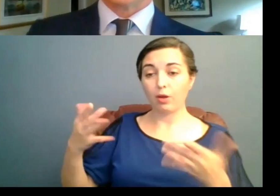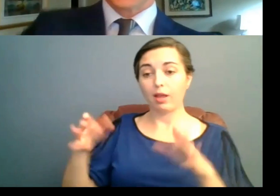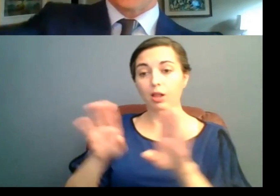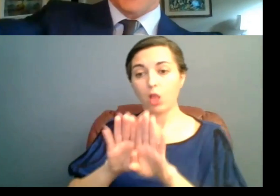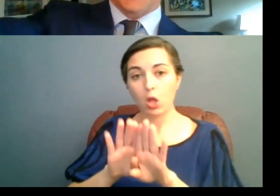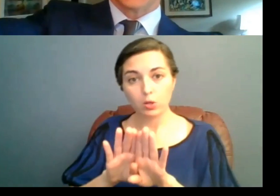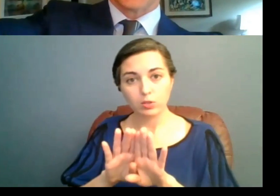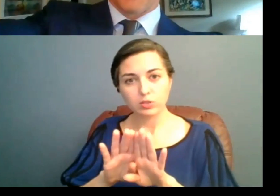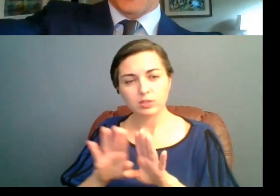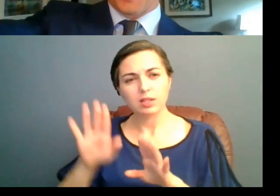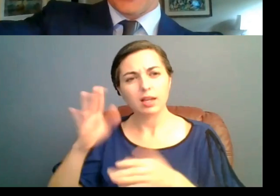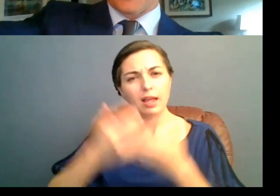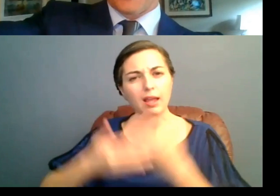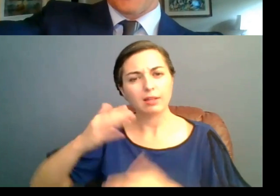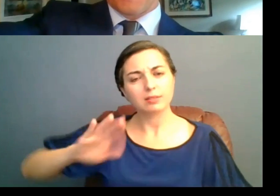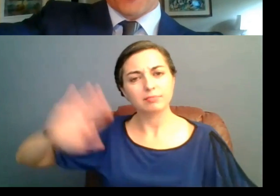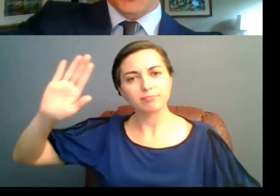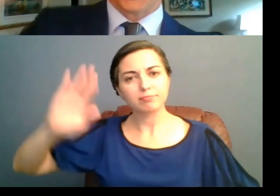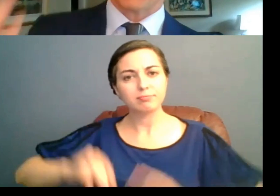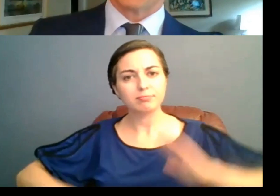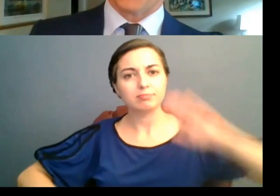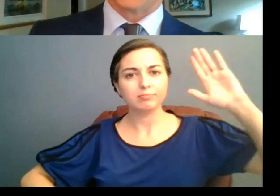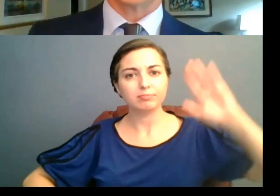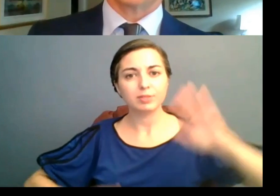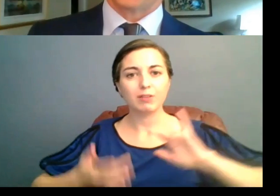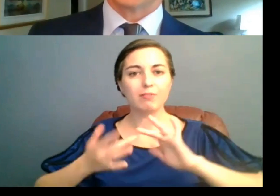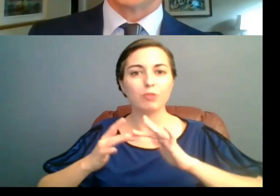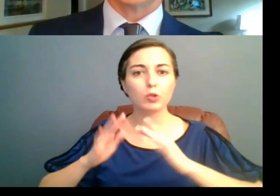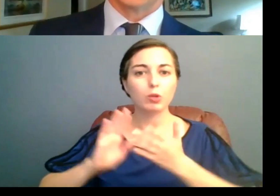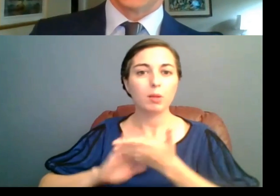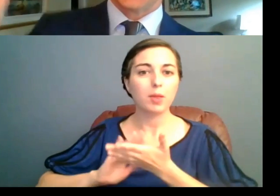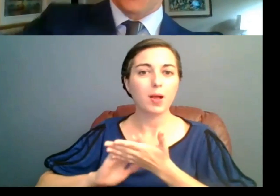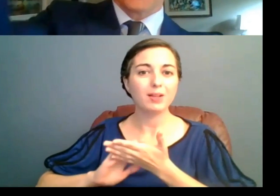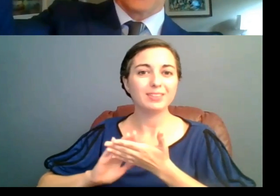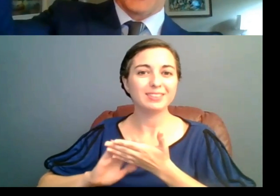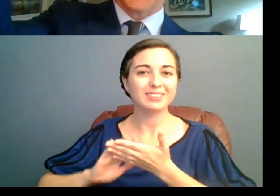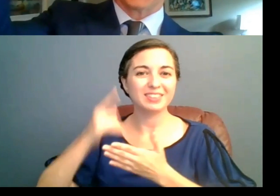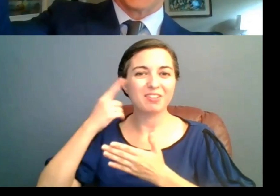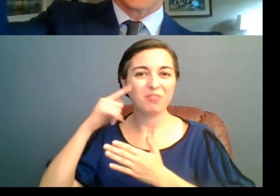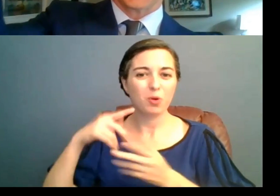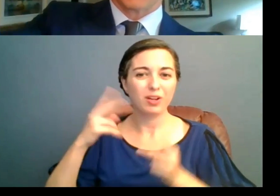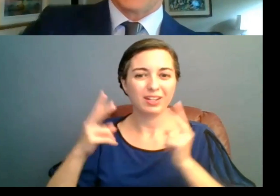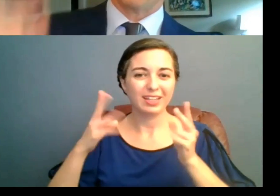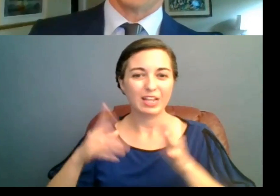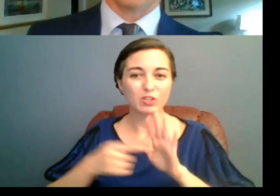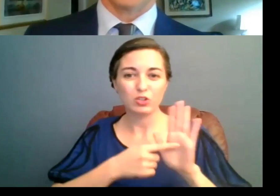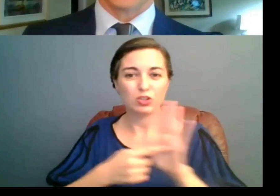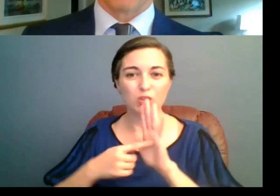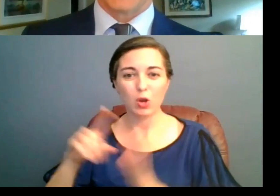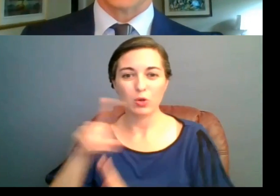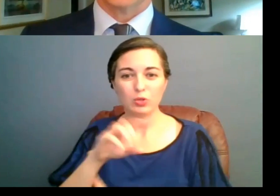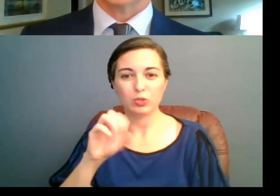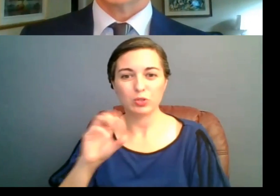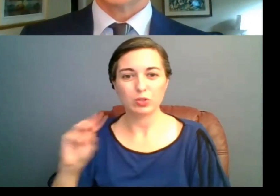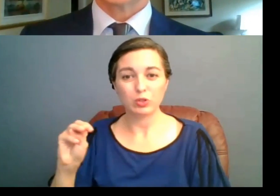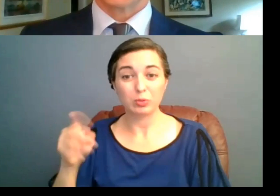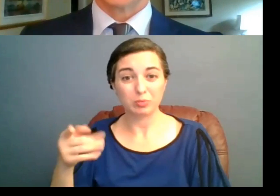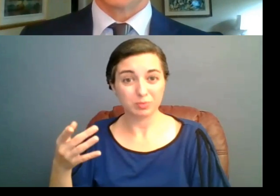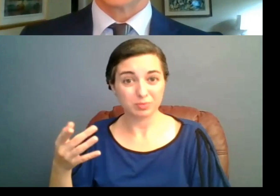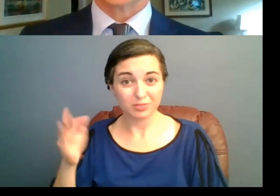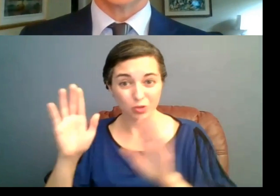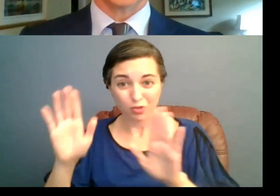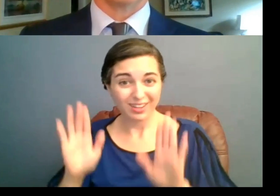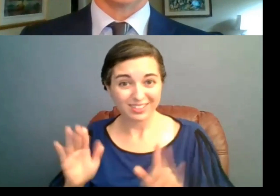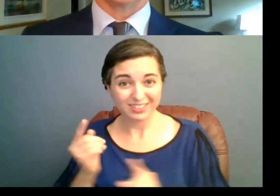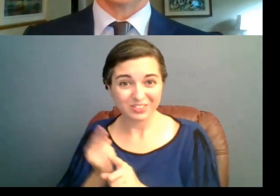here. Can we have a show of hands, which will be our virtual applause for our guest today? A show of Zoom hands, please, as we wrap up. Weren't they great? Such